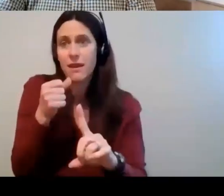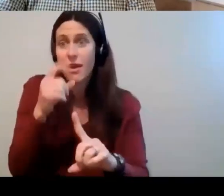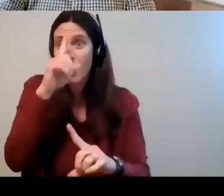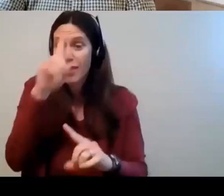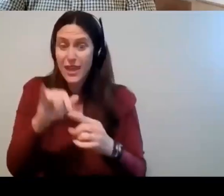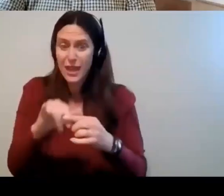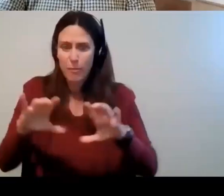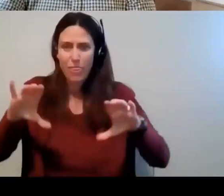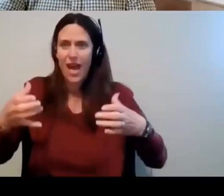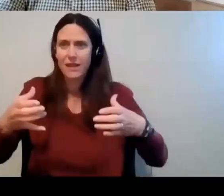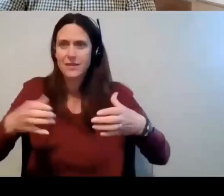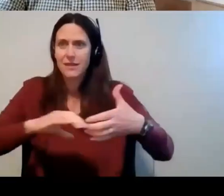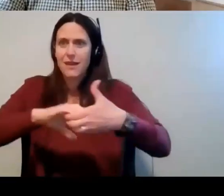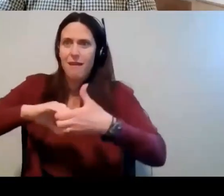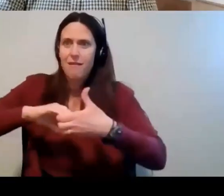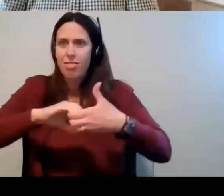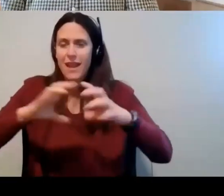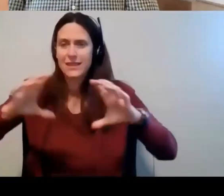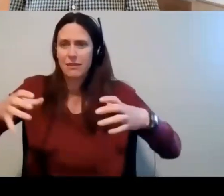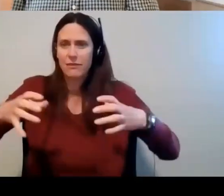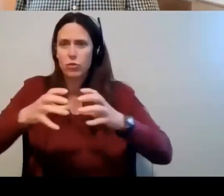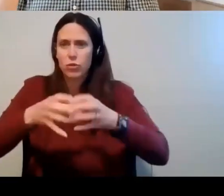nature of that and how big that really is.